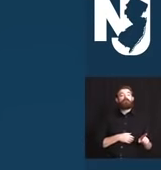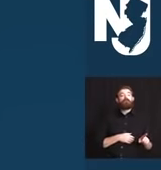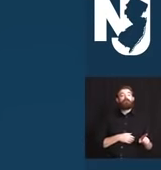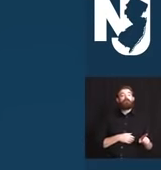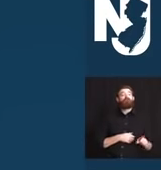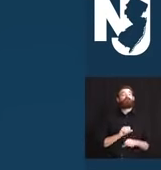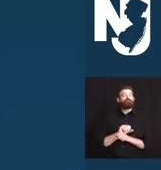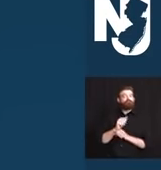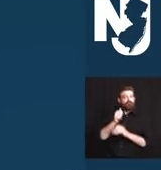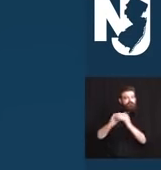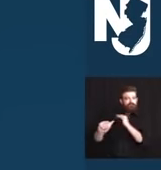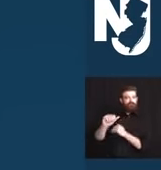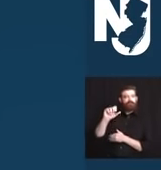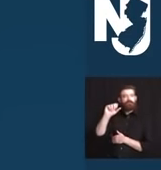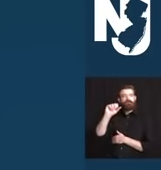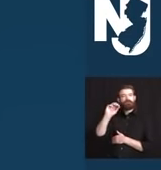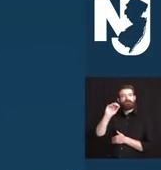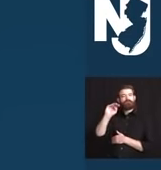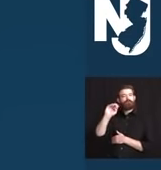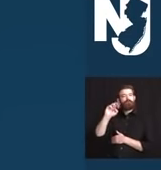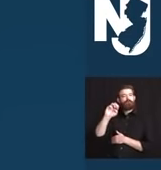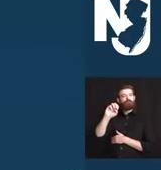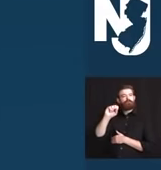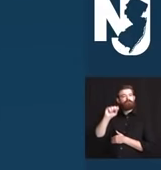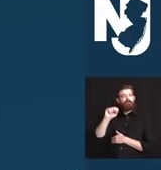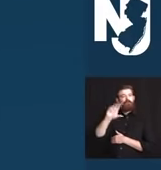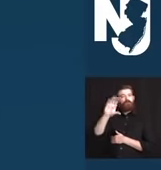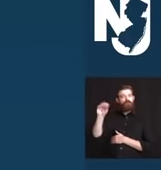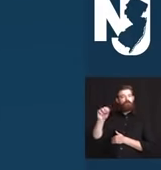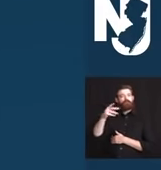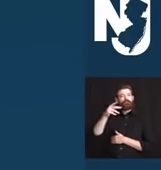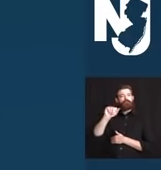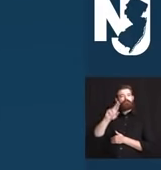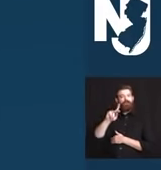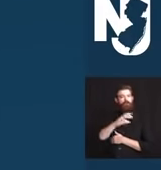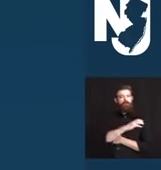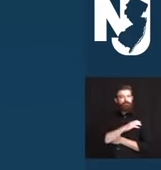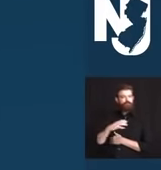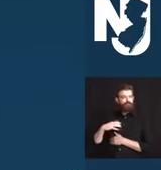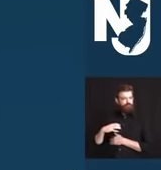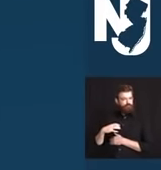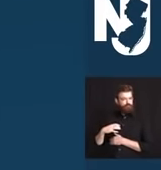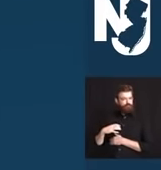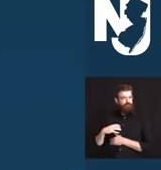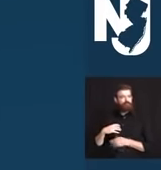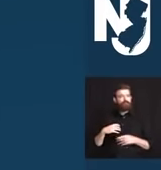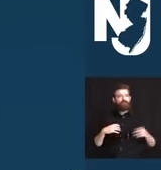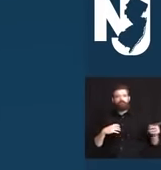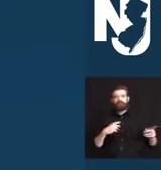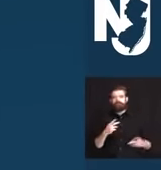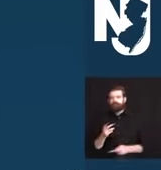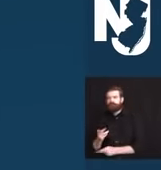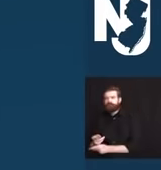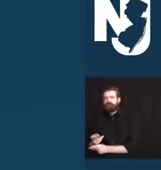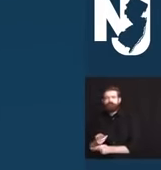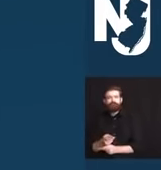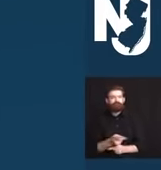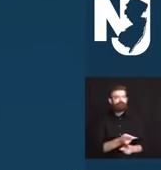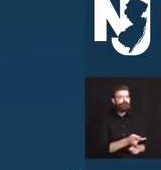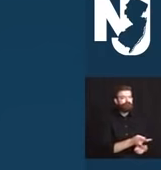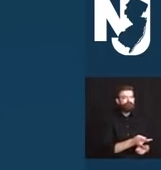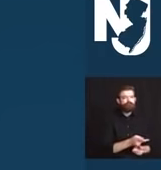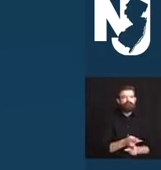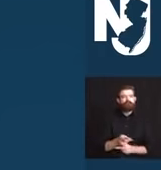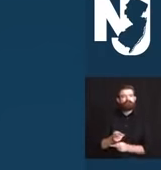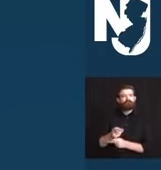Buck Garden in Far Hills, considered not just one of the state's, but the nation's finest gardens. Tony is